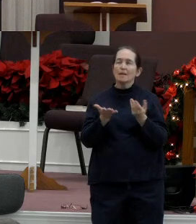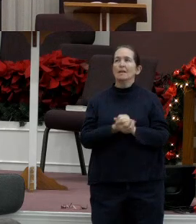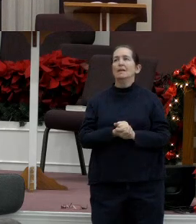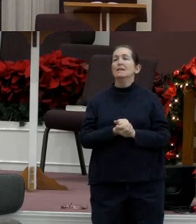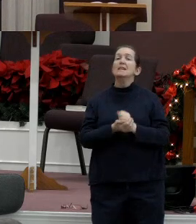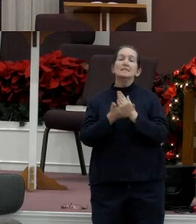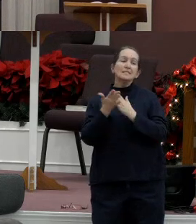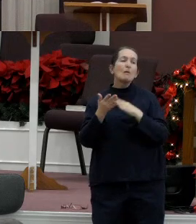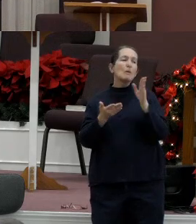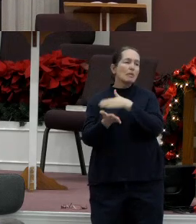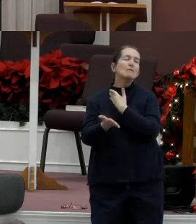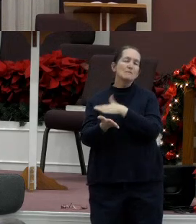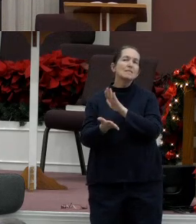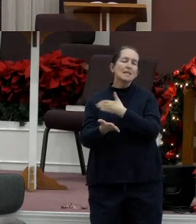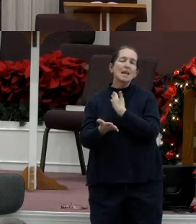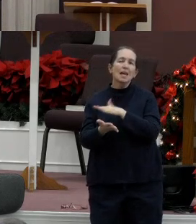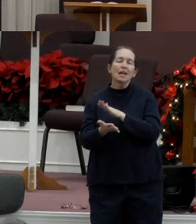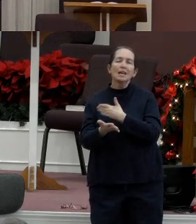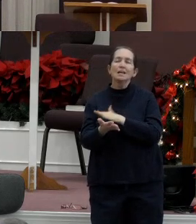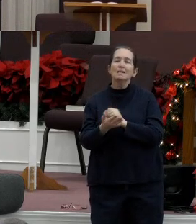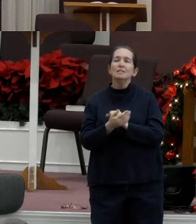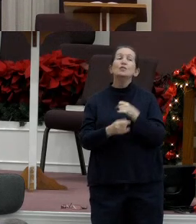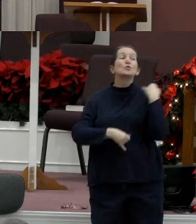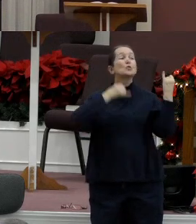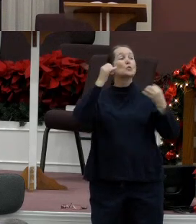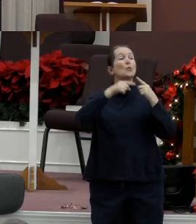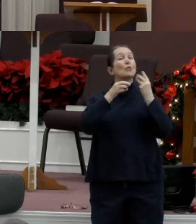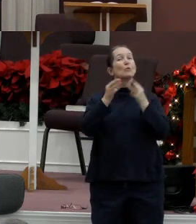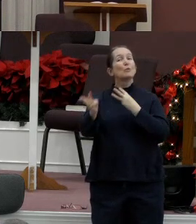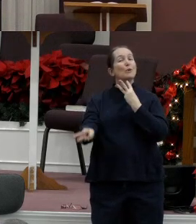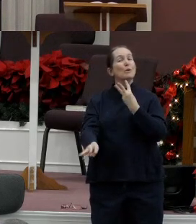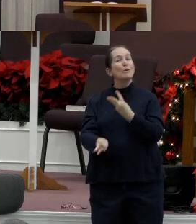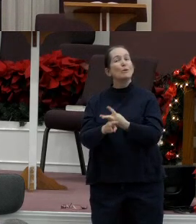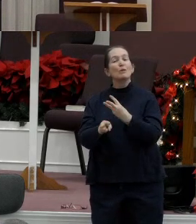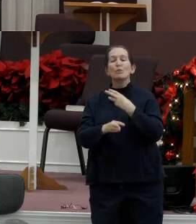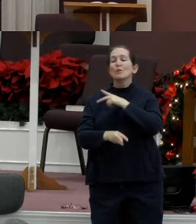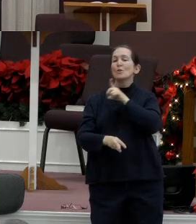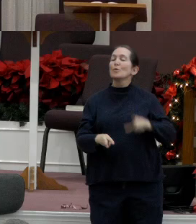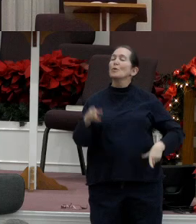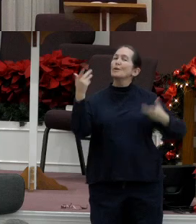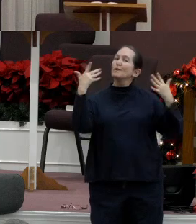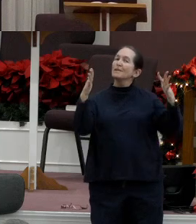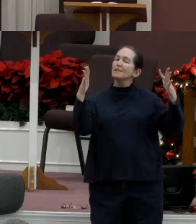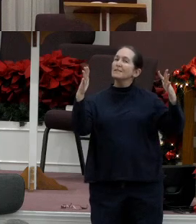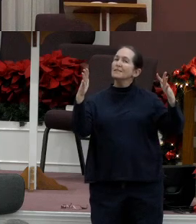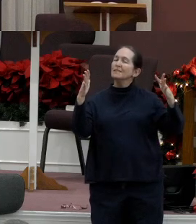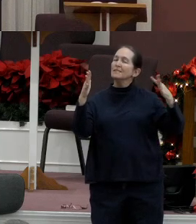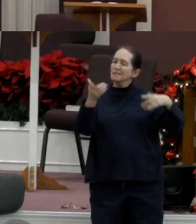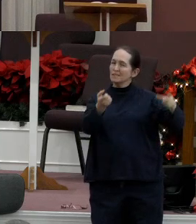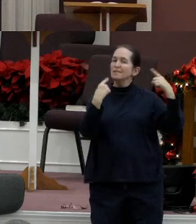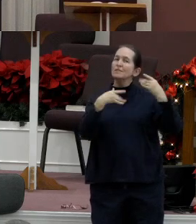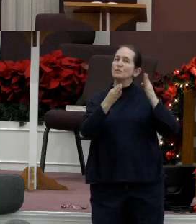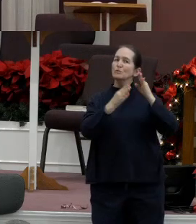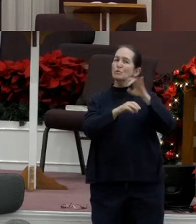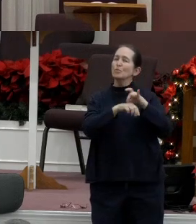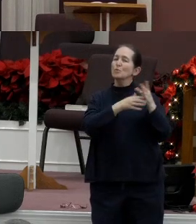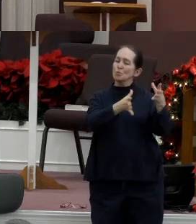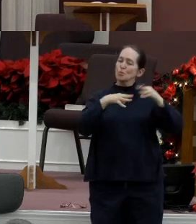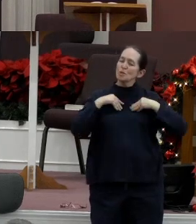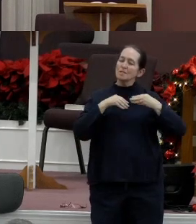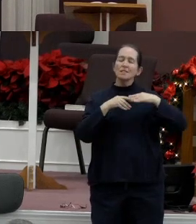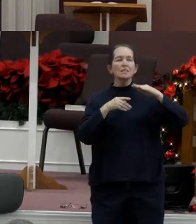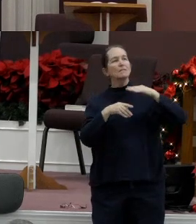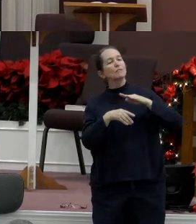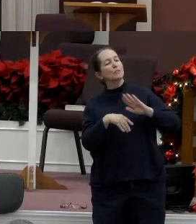and some of them sang out, "Joy to the world, the Lord is come. Let earth receive her